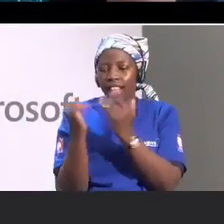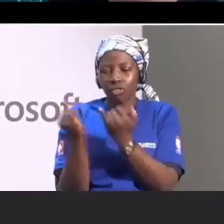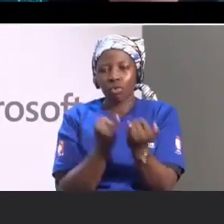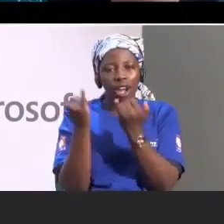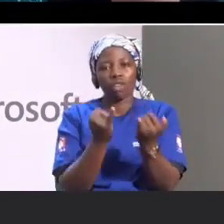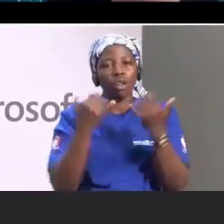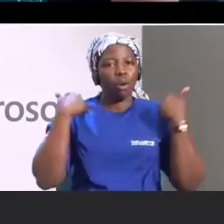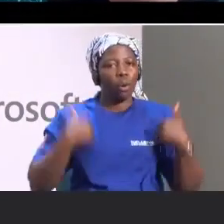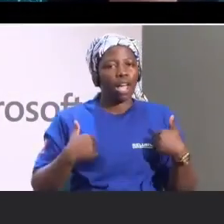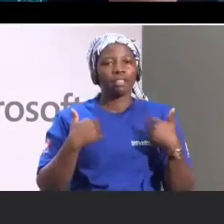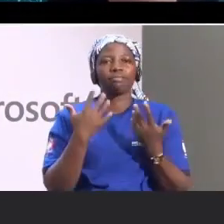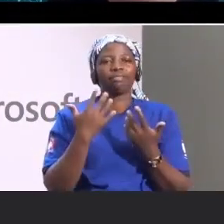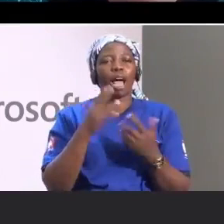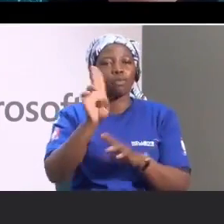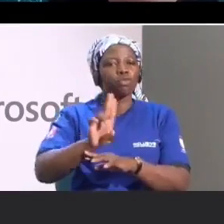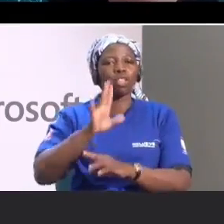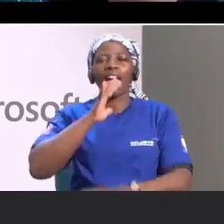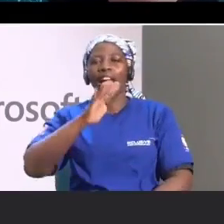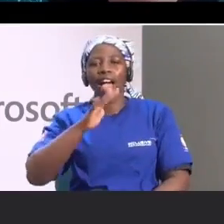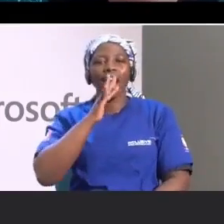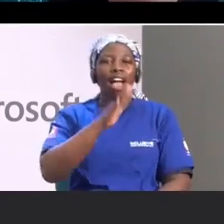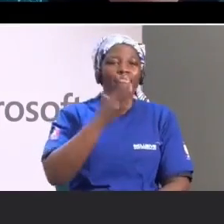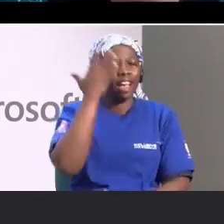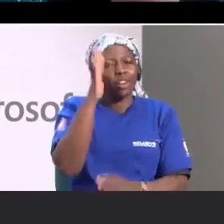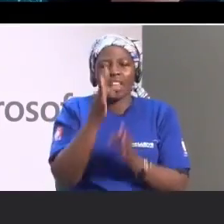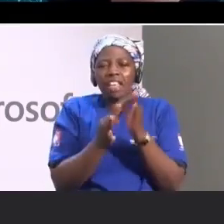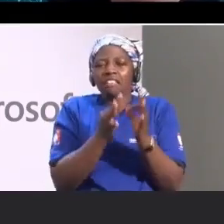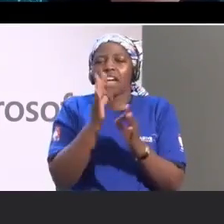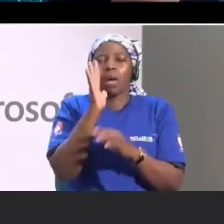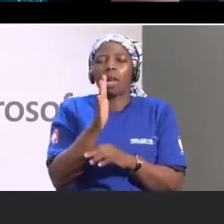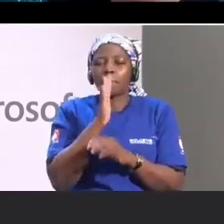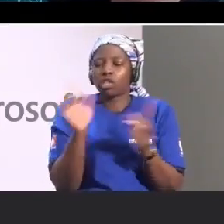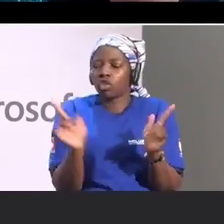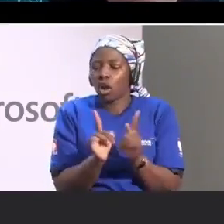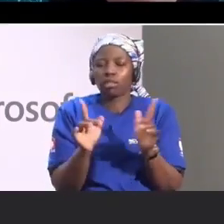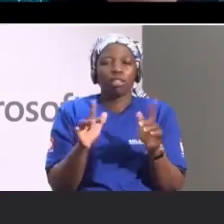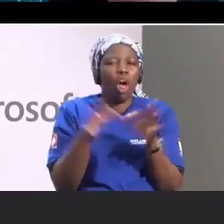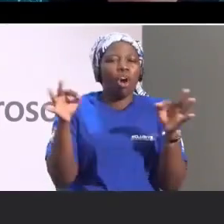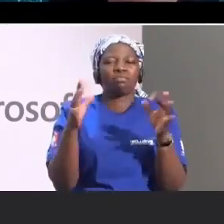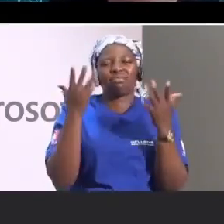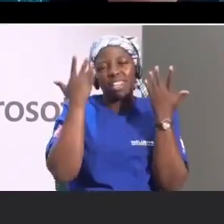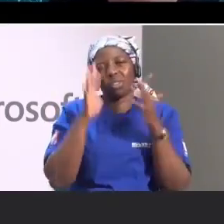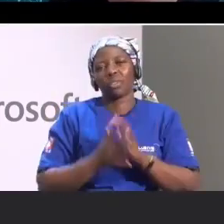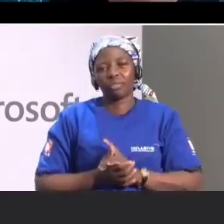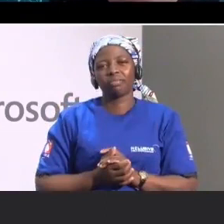Because I'm used to talking a lot, I'm not sure if it will be too long or too short.